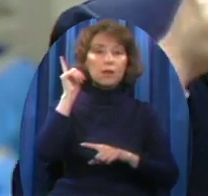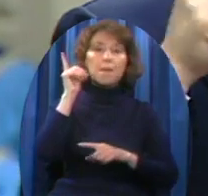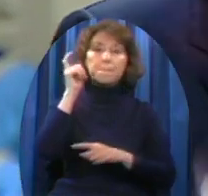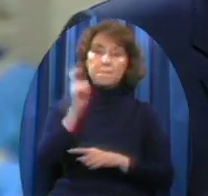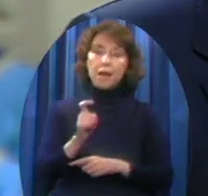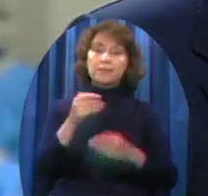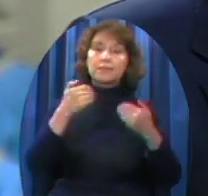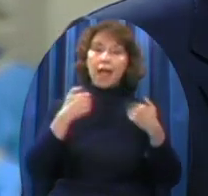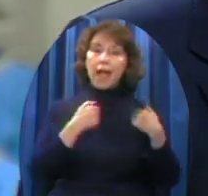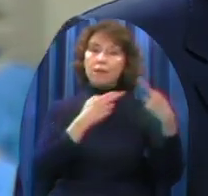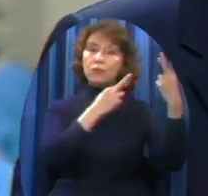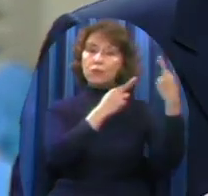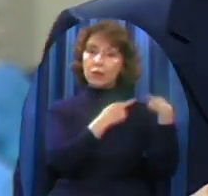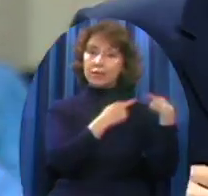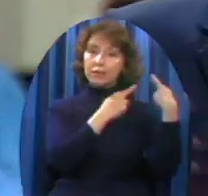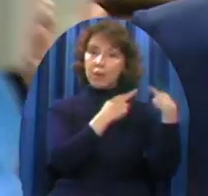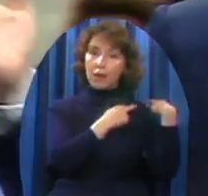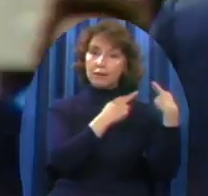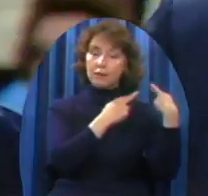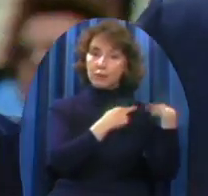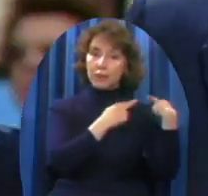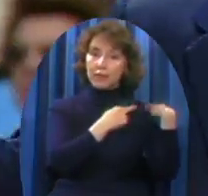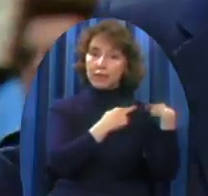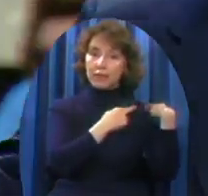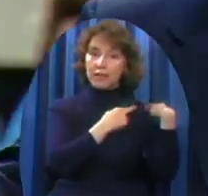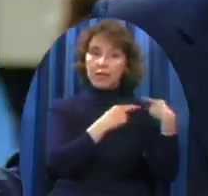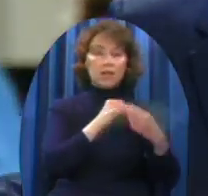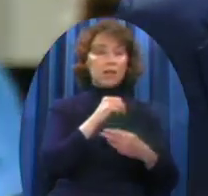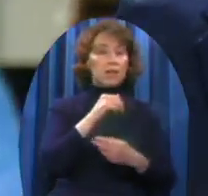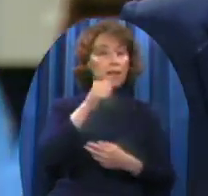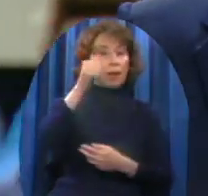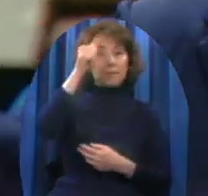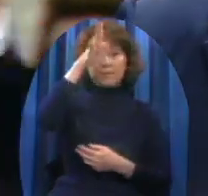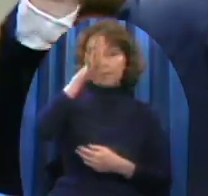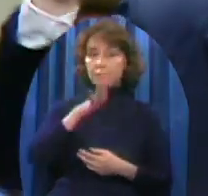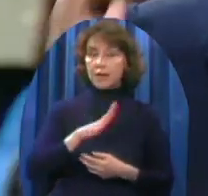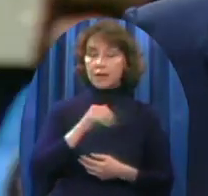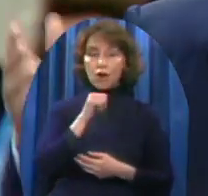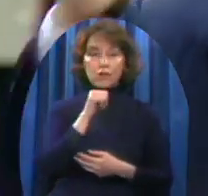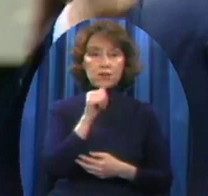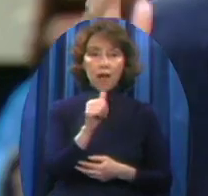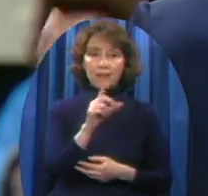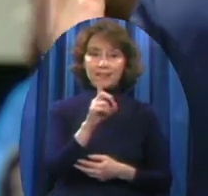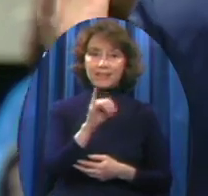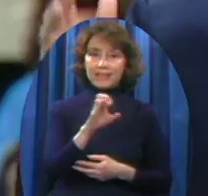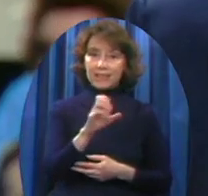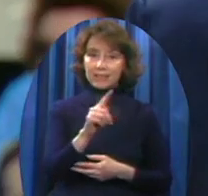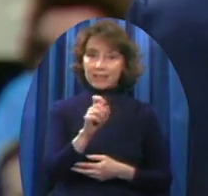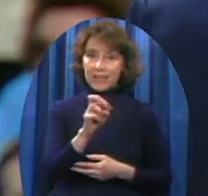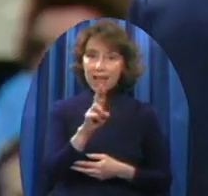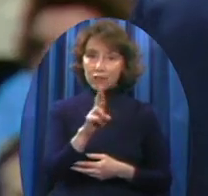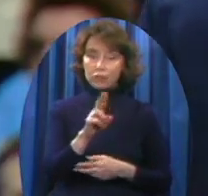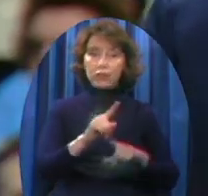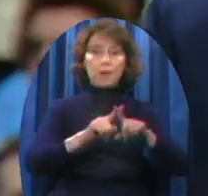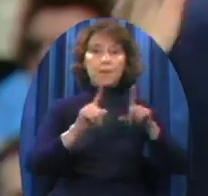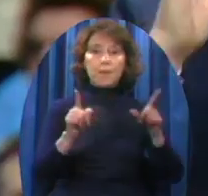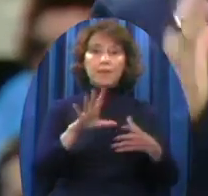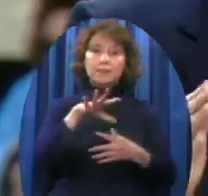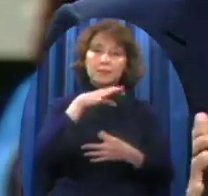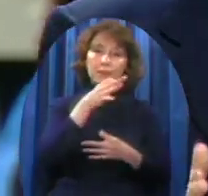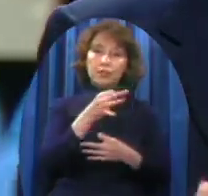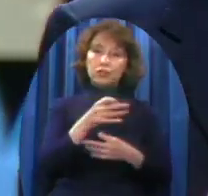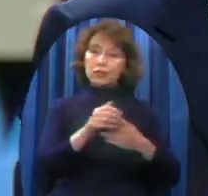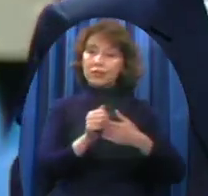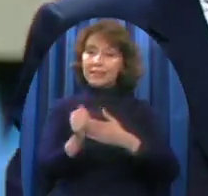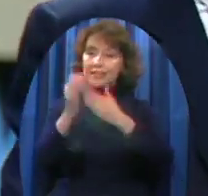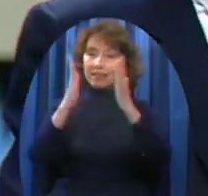has put upon our shoulders. We are not to be dictators in the homes, but we are to be spiritual leaders in our homes. We are to set